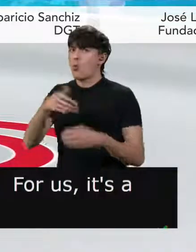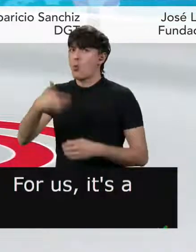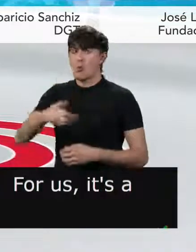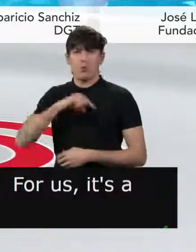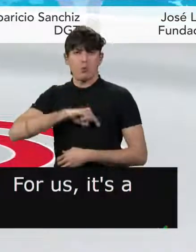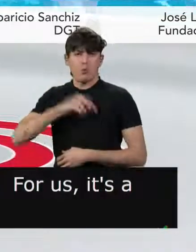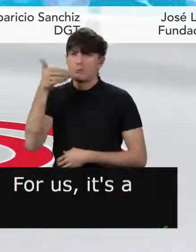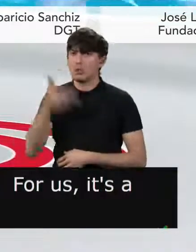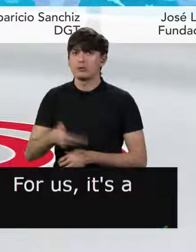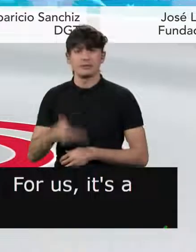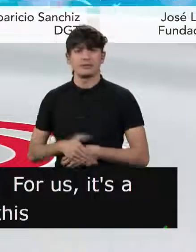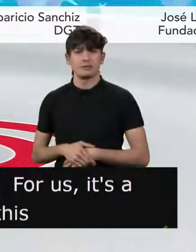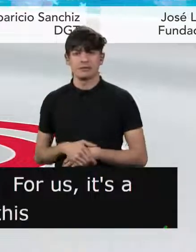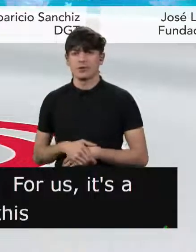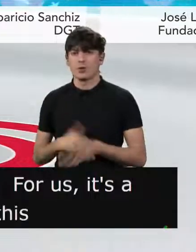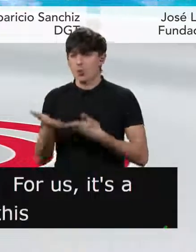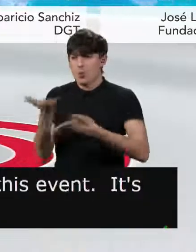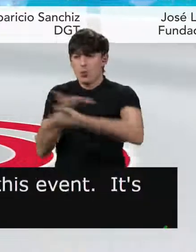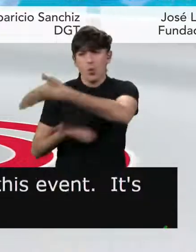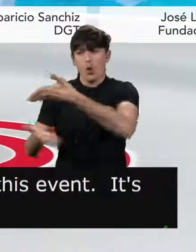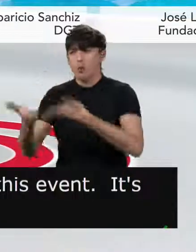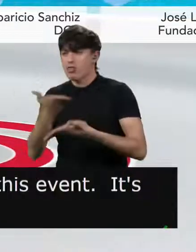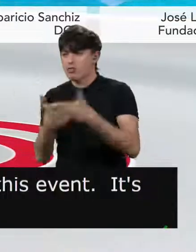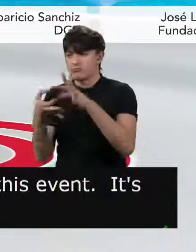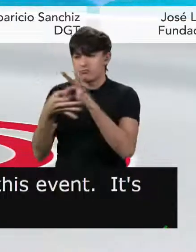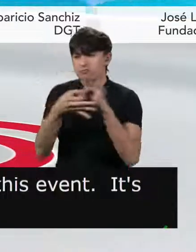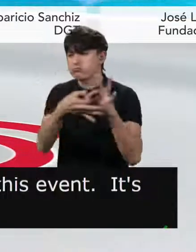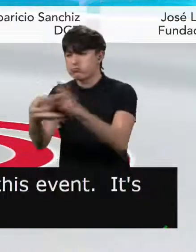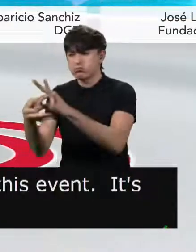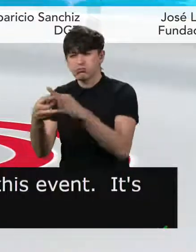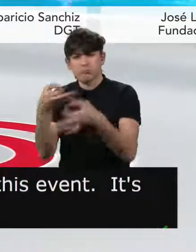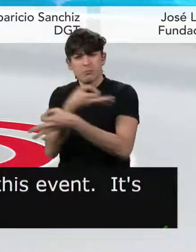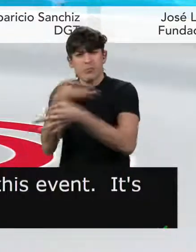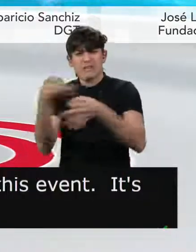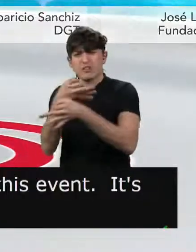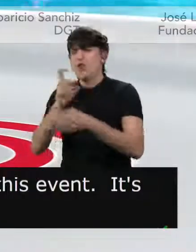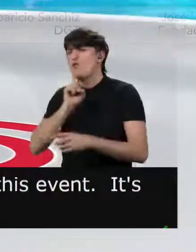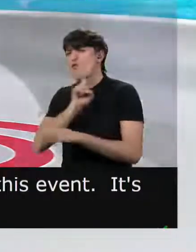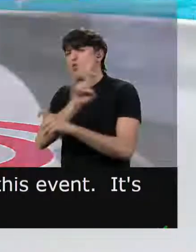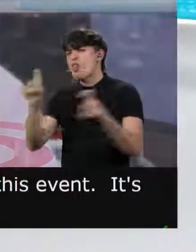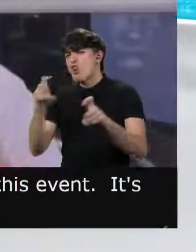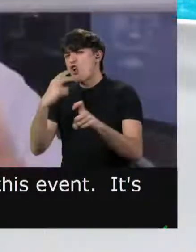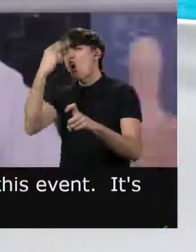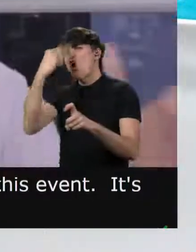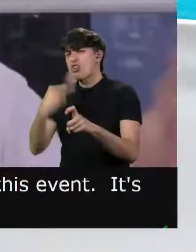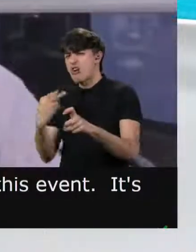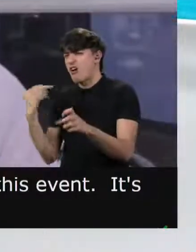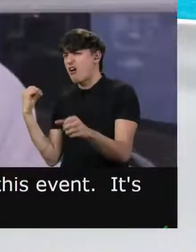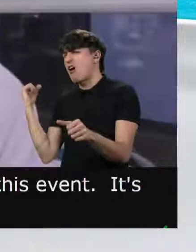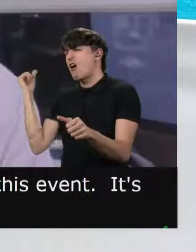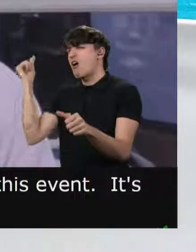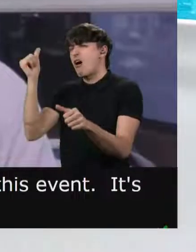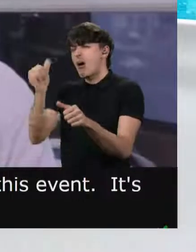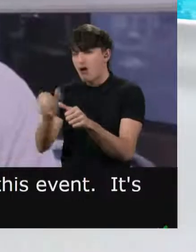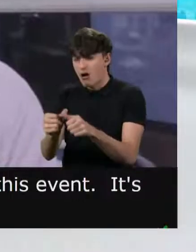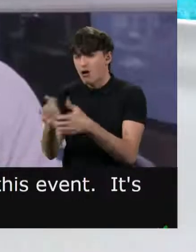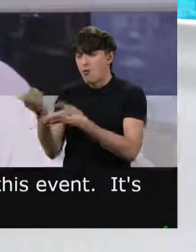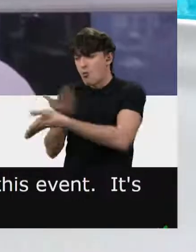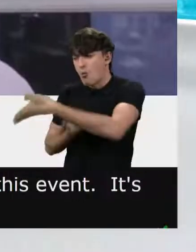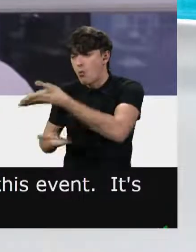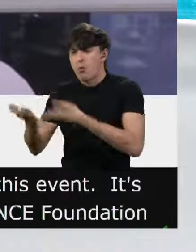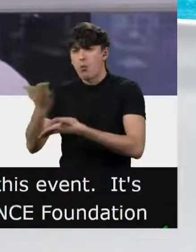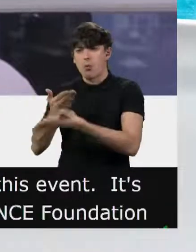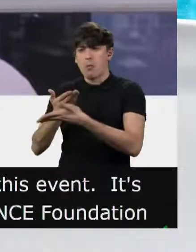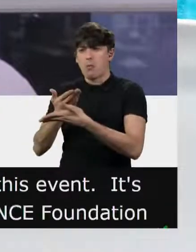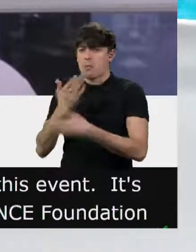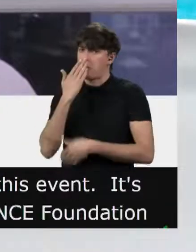very important for us. We collaborate with the ONTE Foundation. We have been collaborating with them for a long